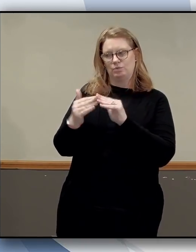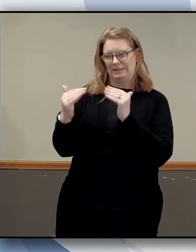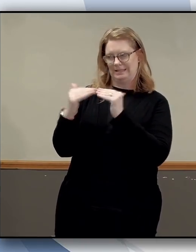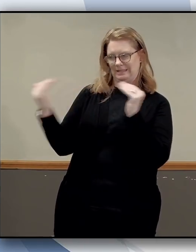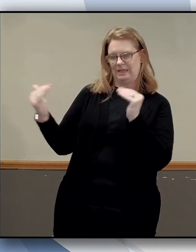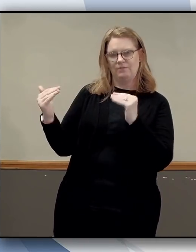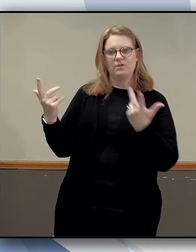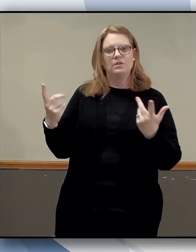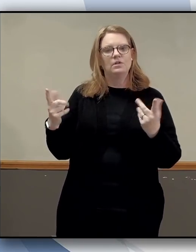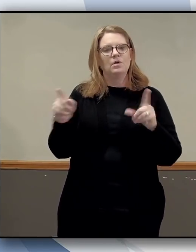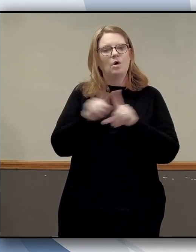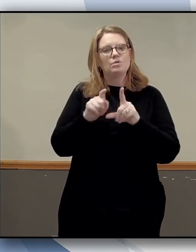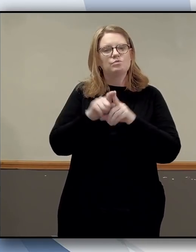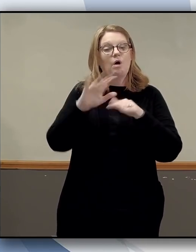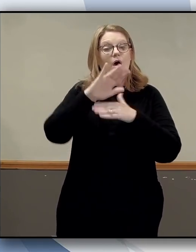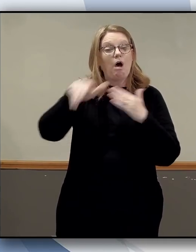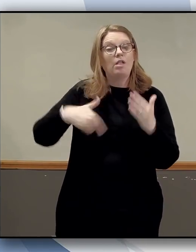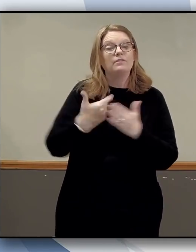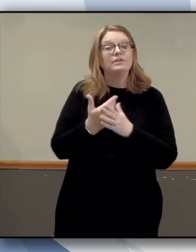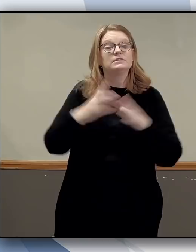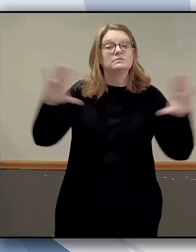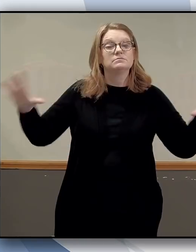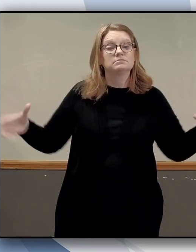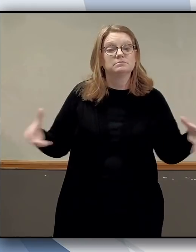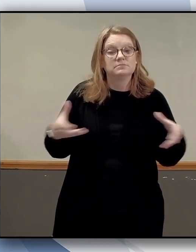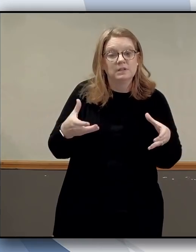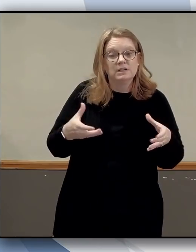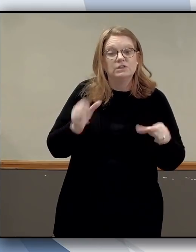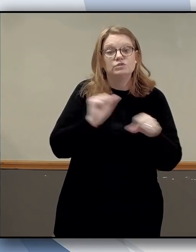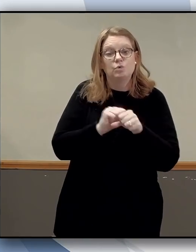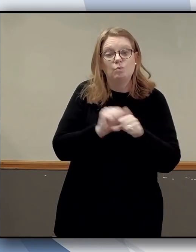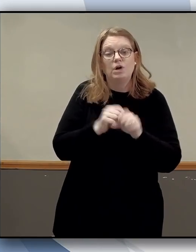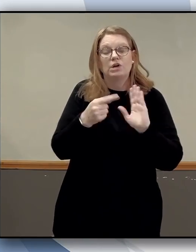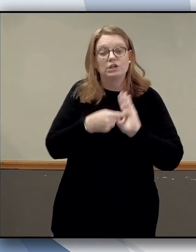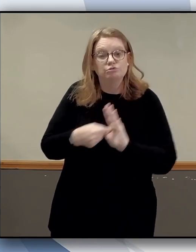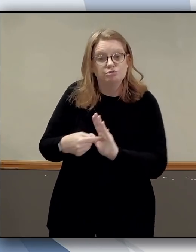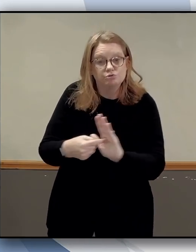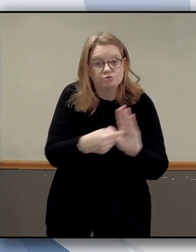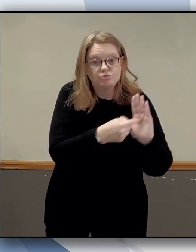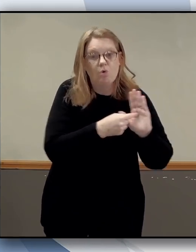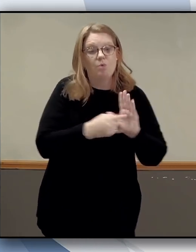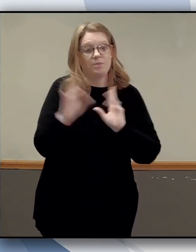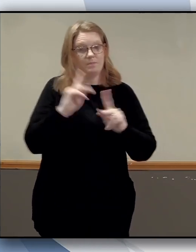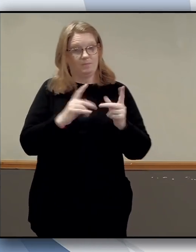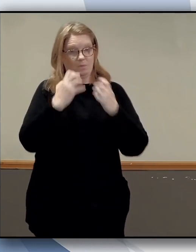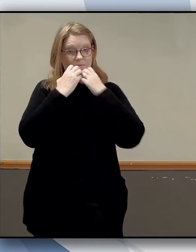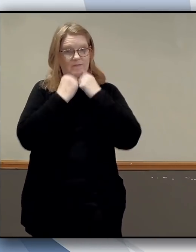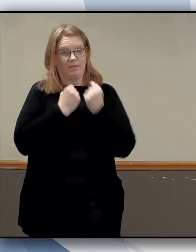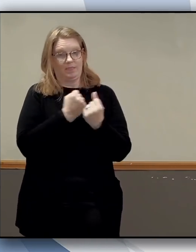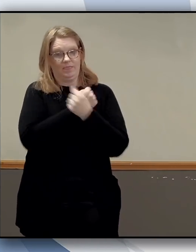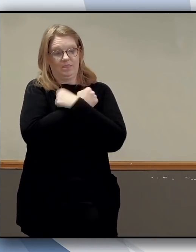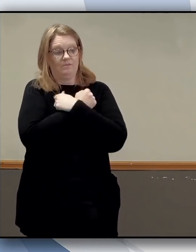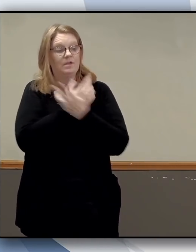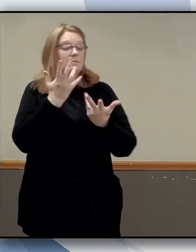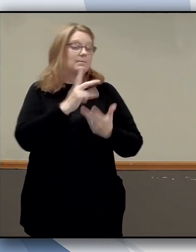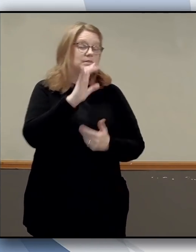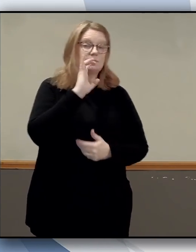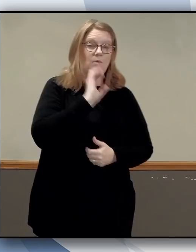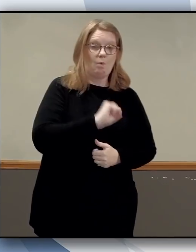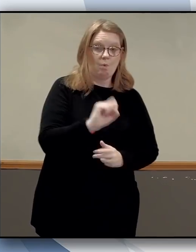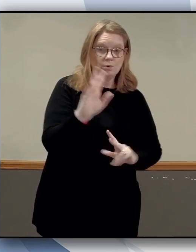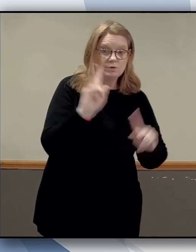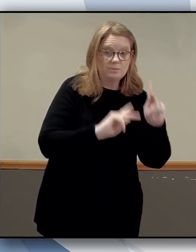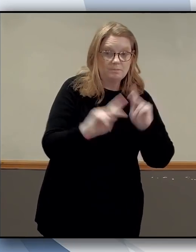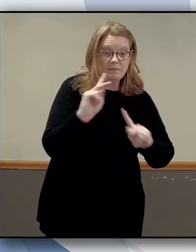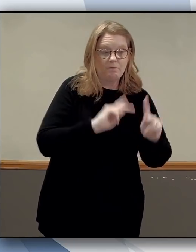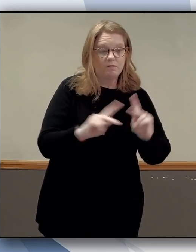for collective action to make a difference, to show those that we love, whether it's our elders who